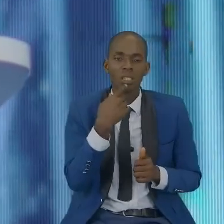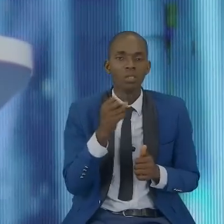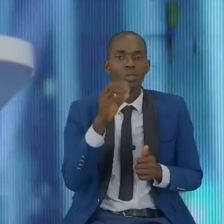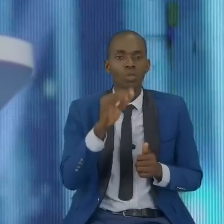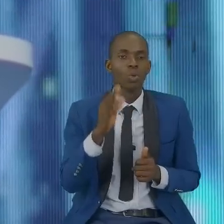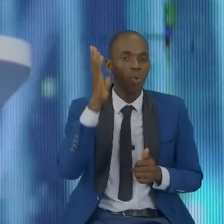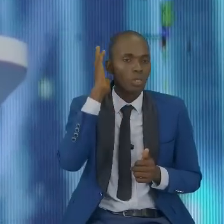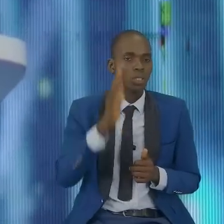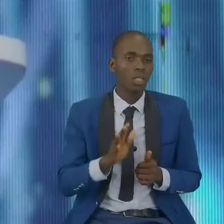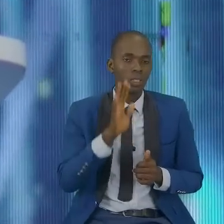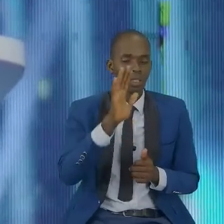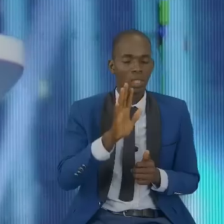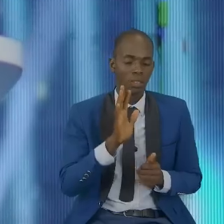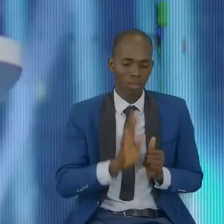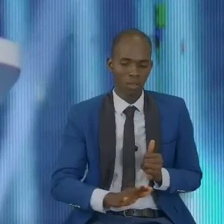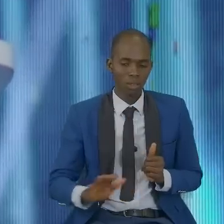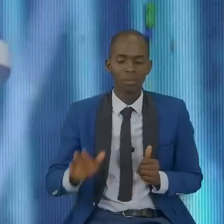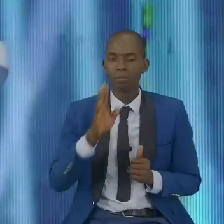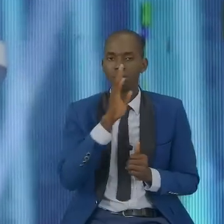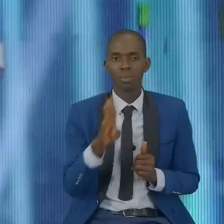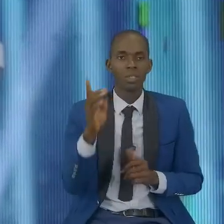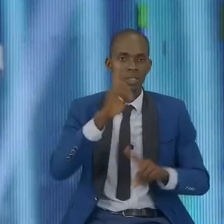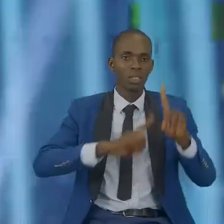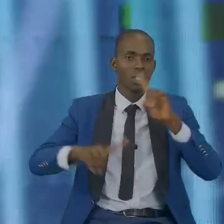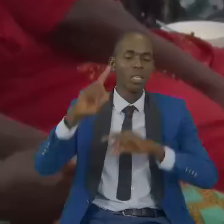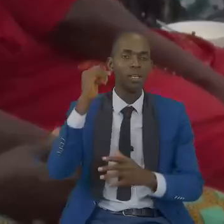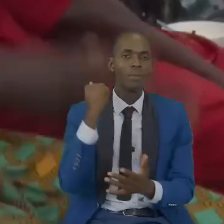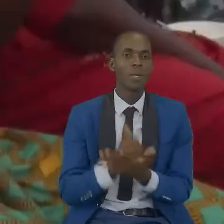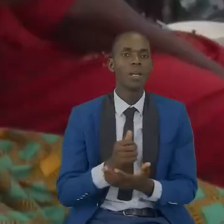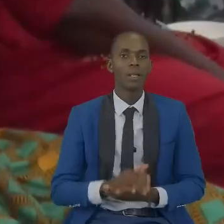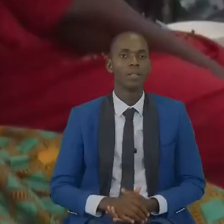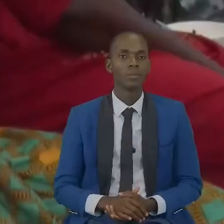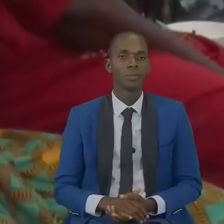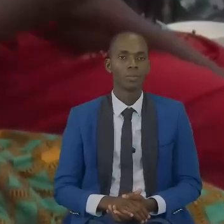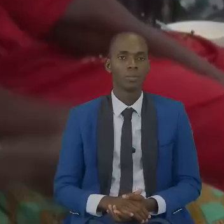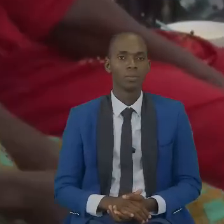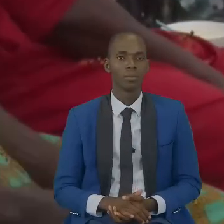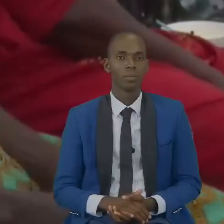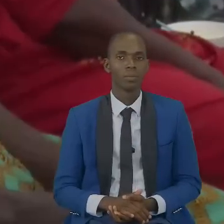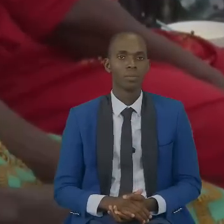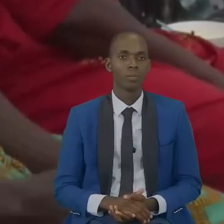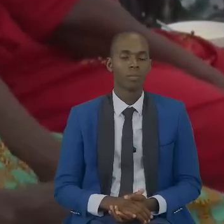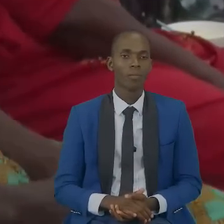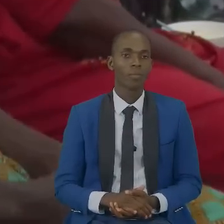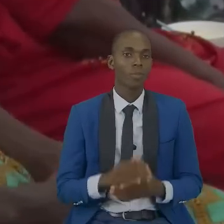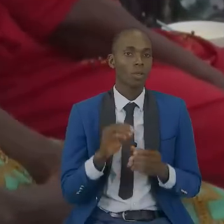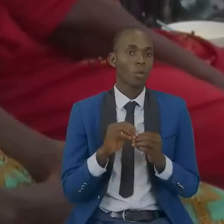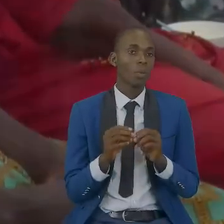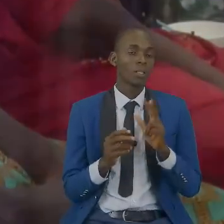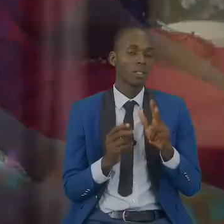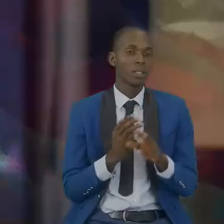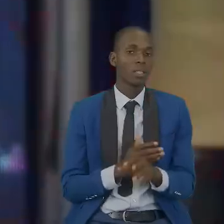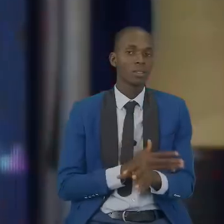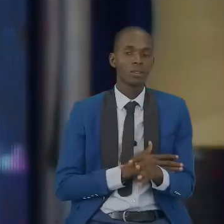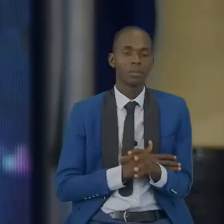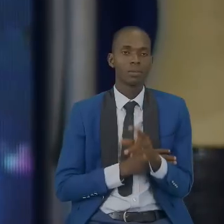shall thy seed be. Somebody shout amen. Amen. Look at number three here. Number